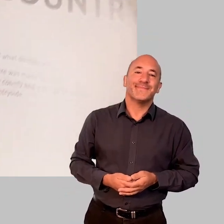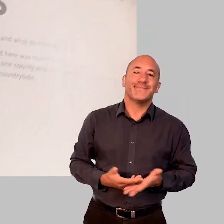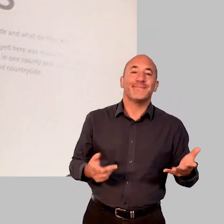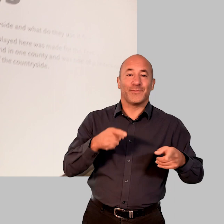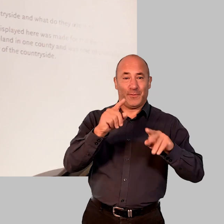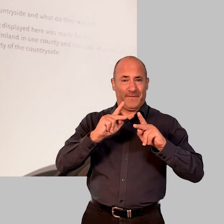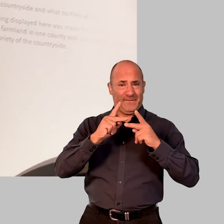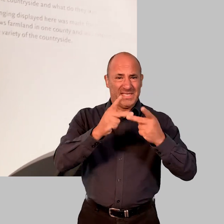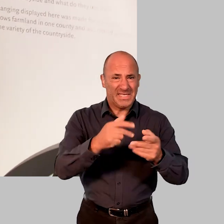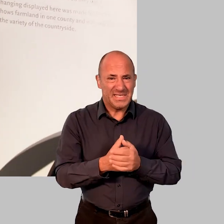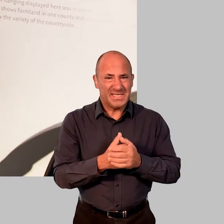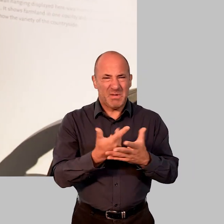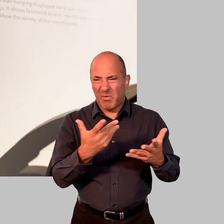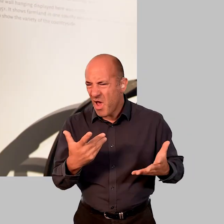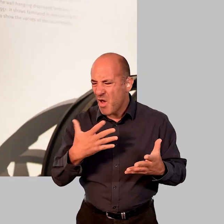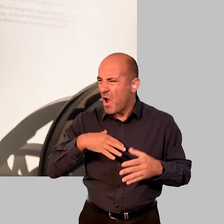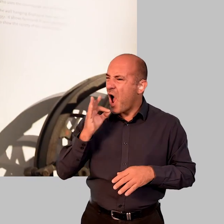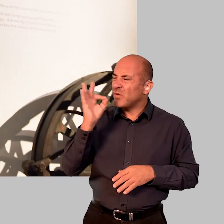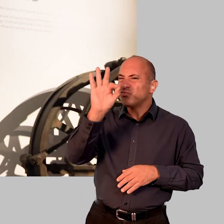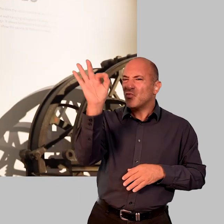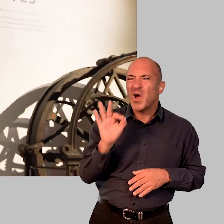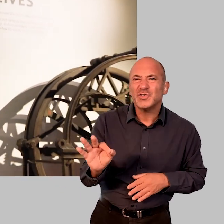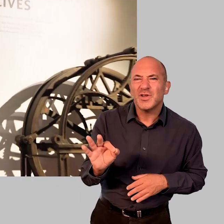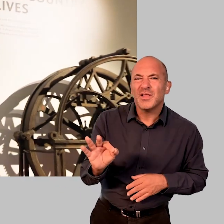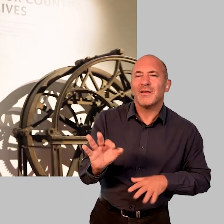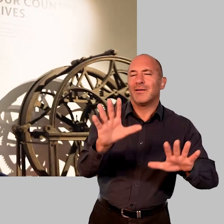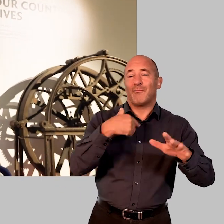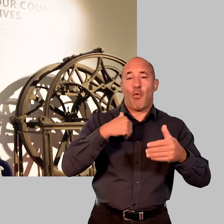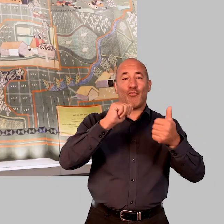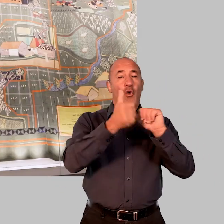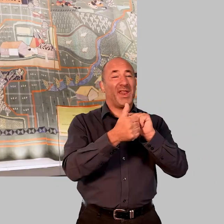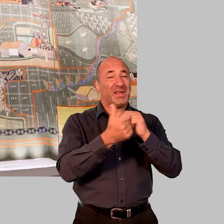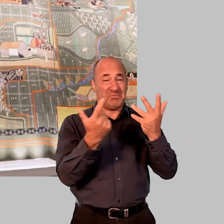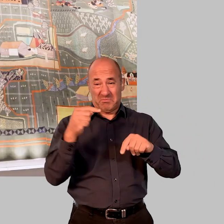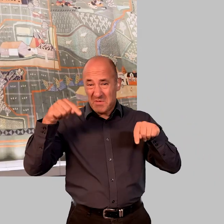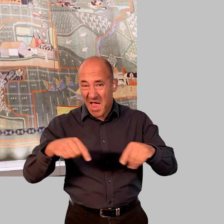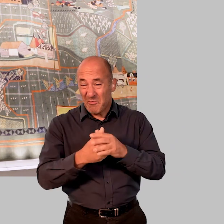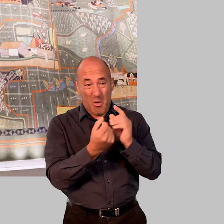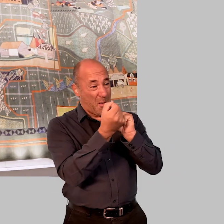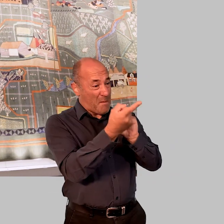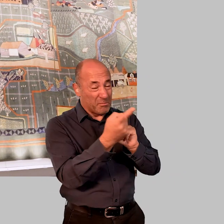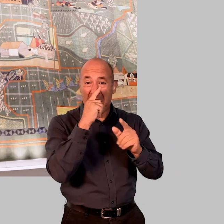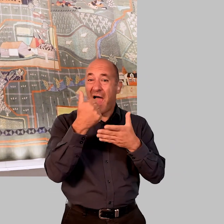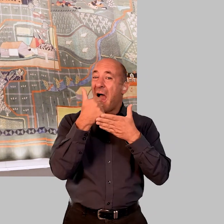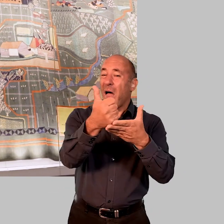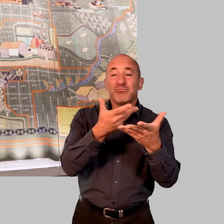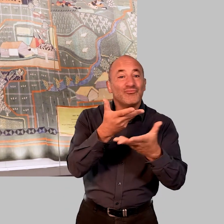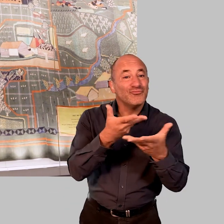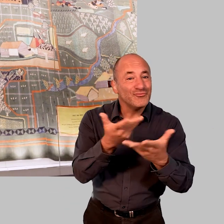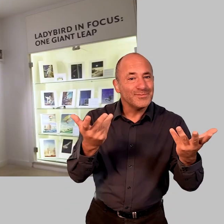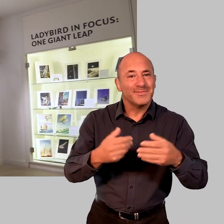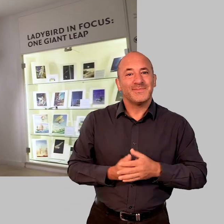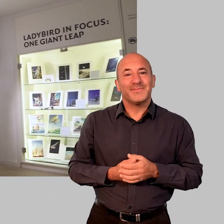At this stage of your visit, you might have some questions that need answering. One of my colleagues will be here or nearby to help